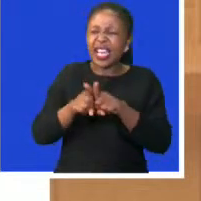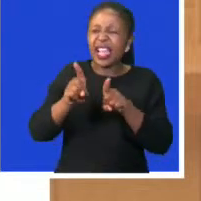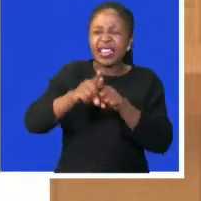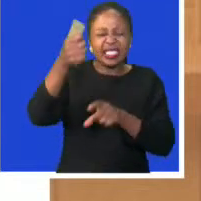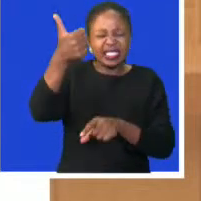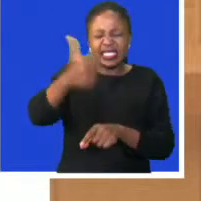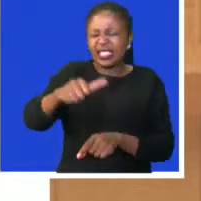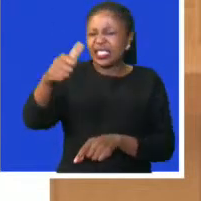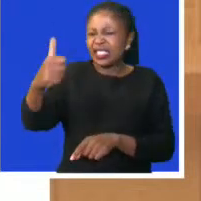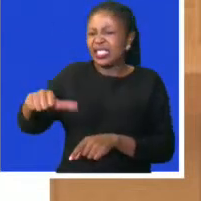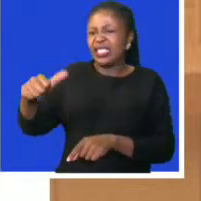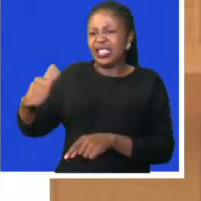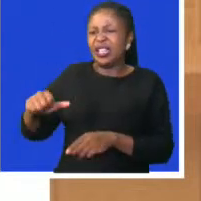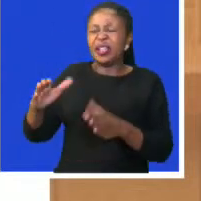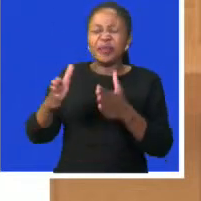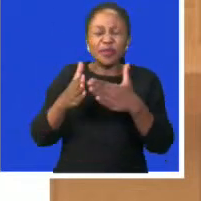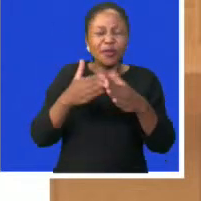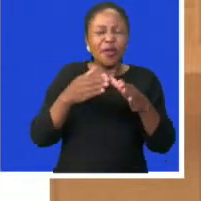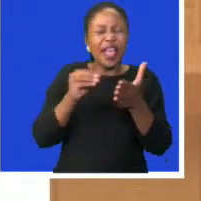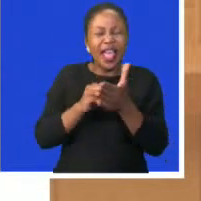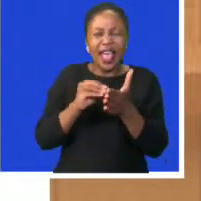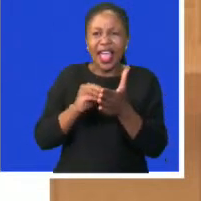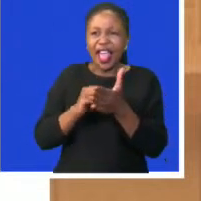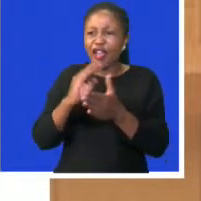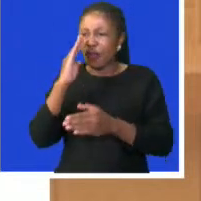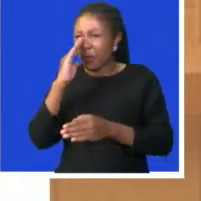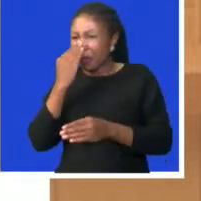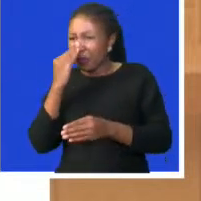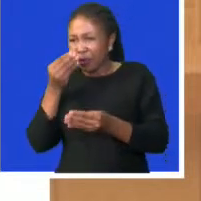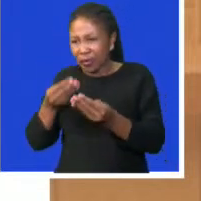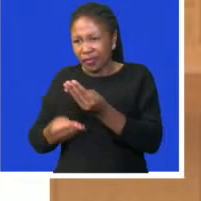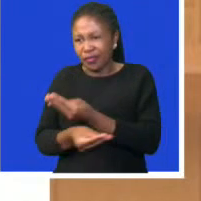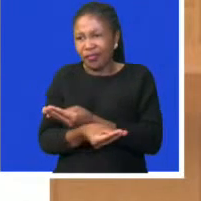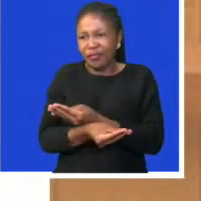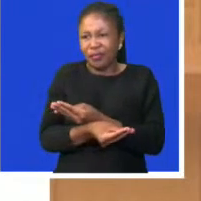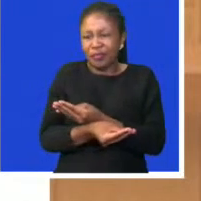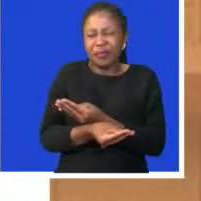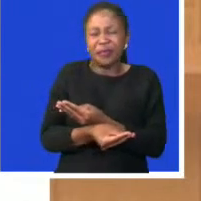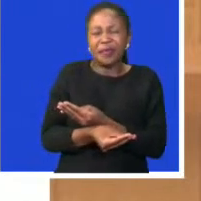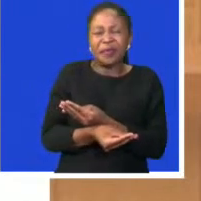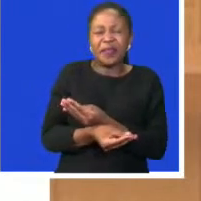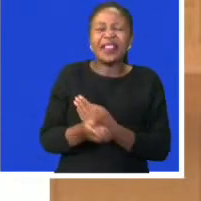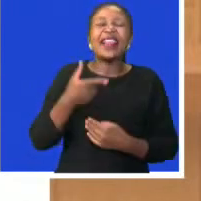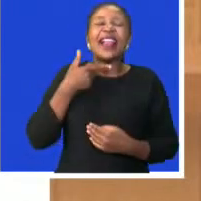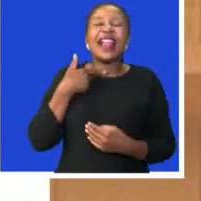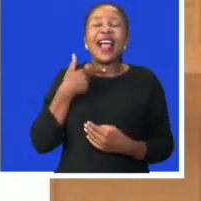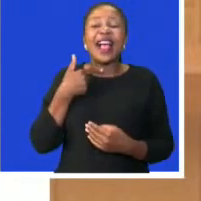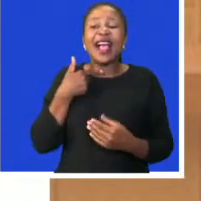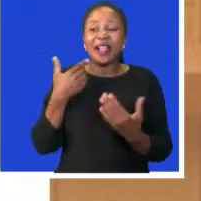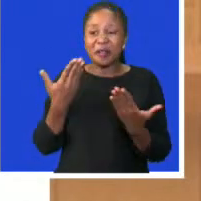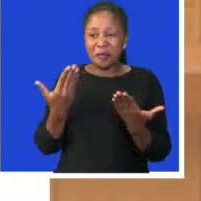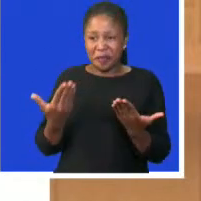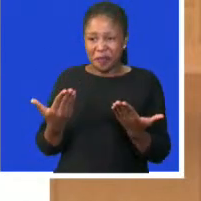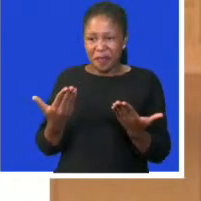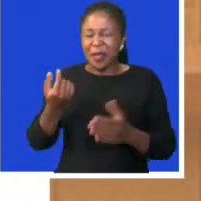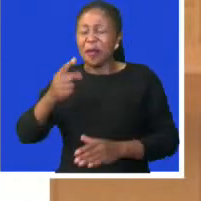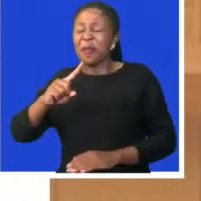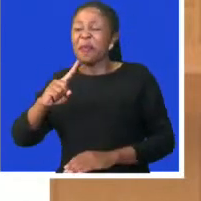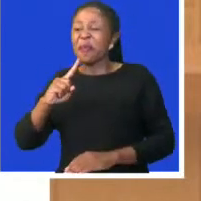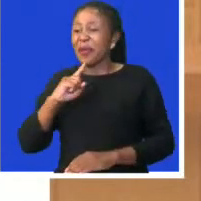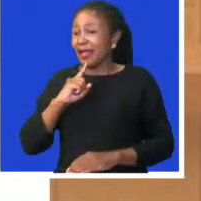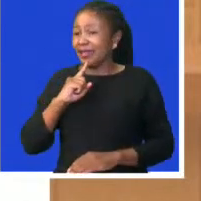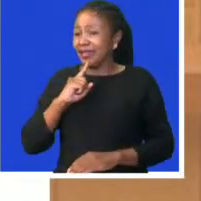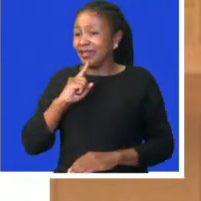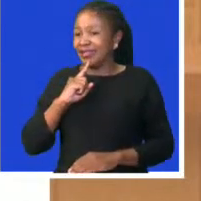However, Jesus was never judgmental towards them. For example, Zacchaeus